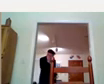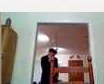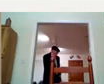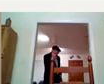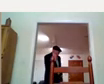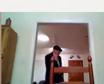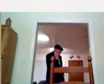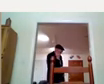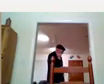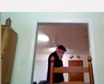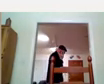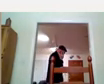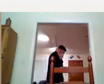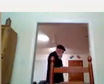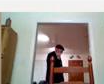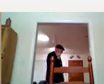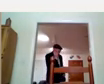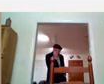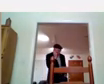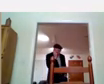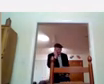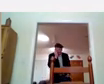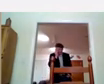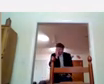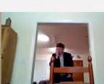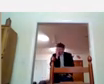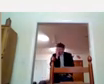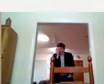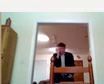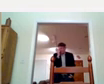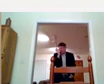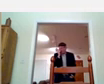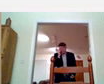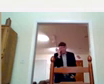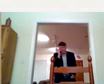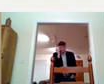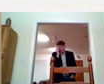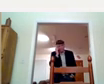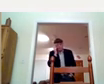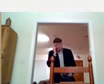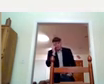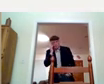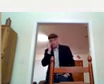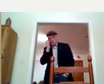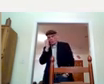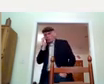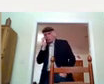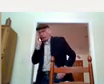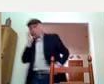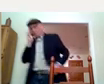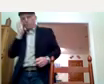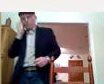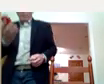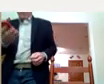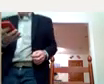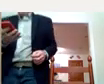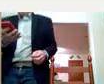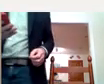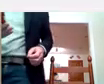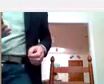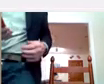the western portion of Gallows. I think it's really important, and we definitely want to participate. Self-evidently, transportation,